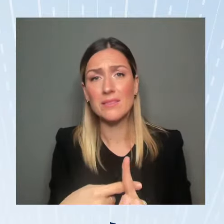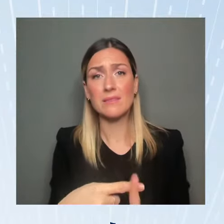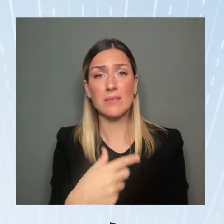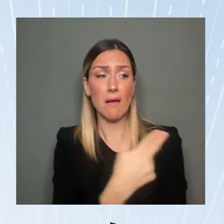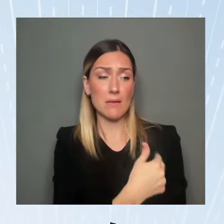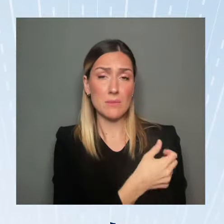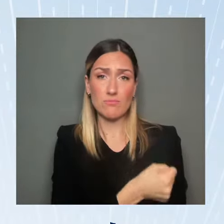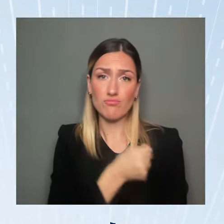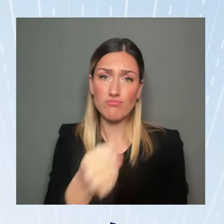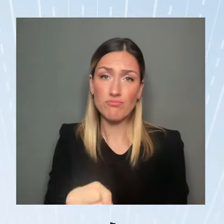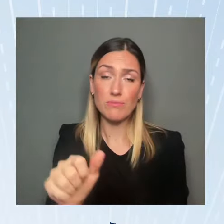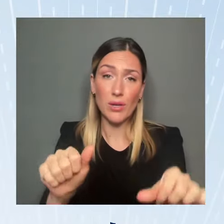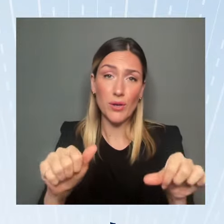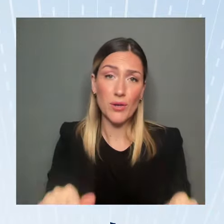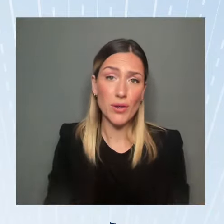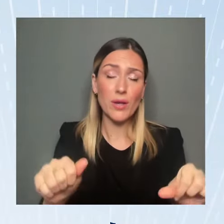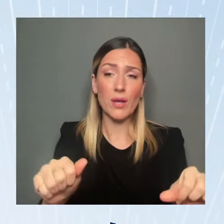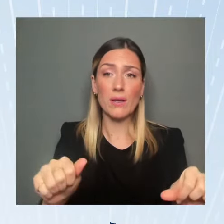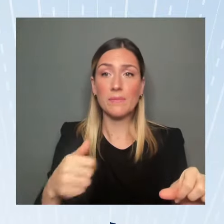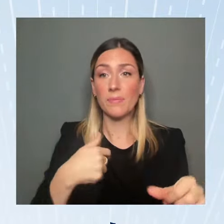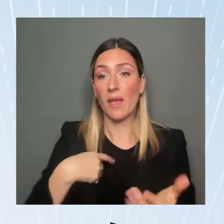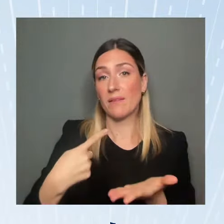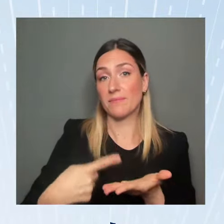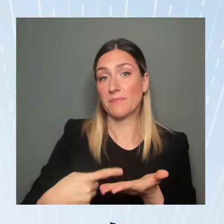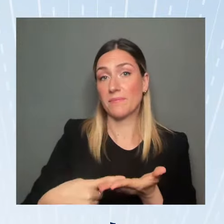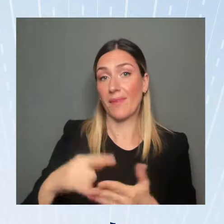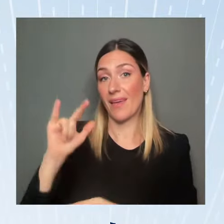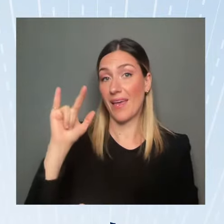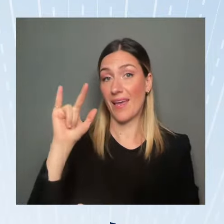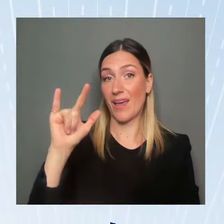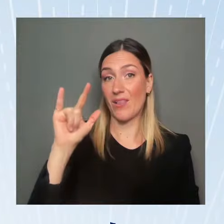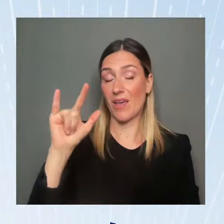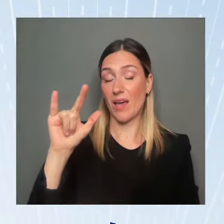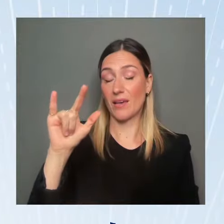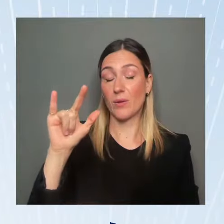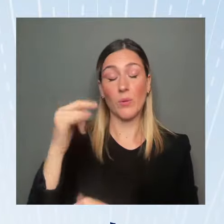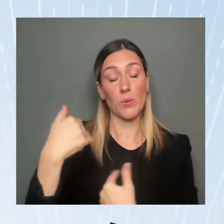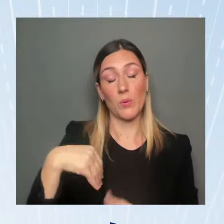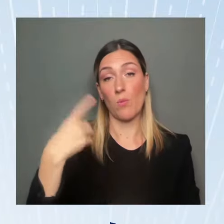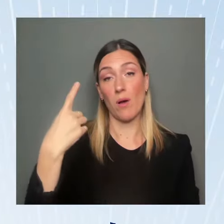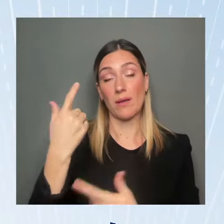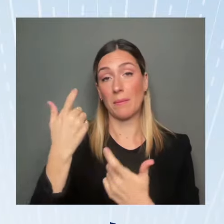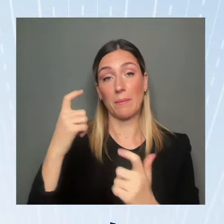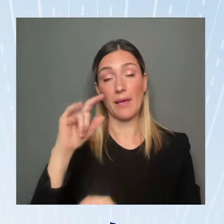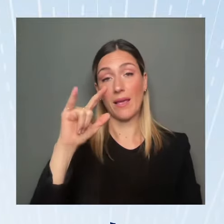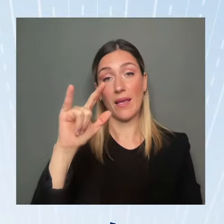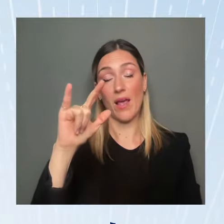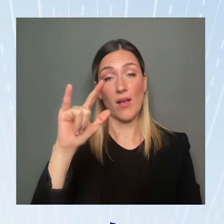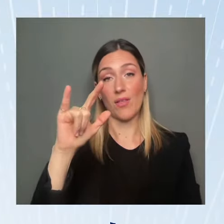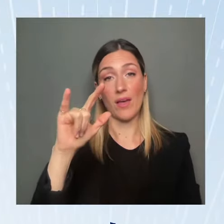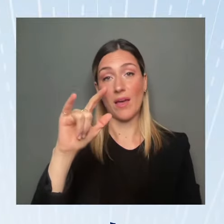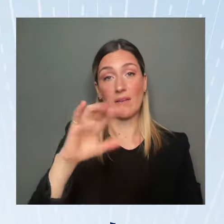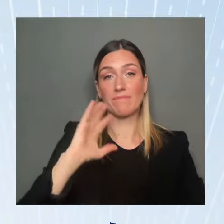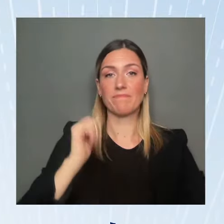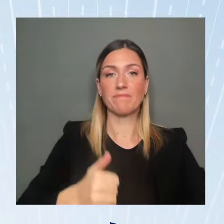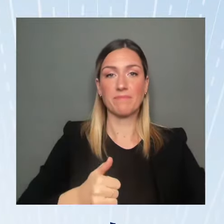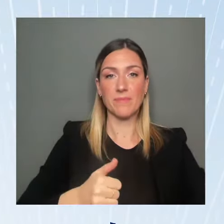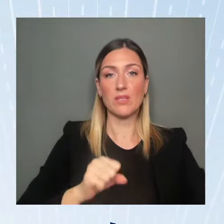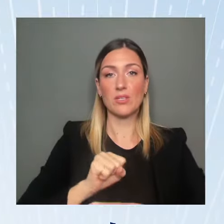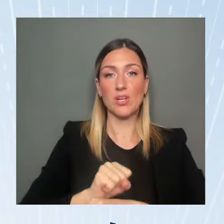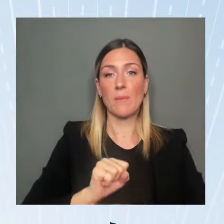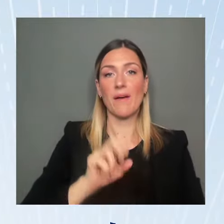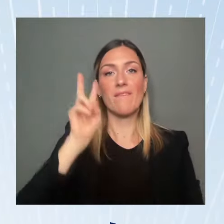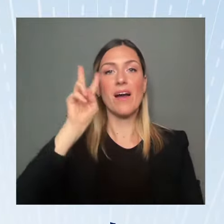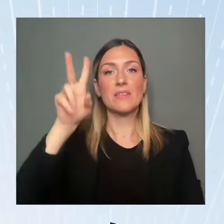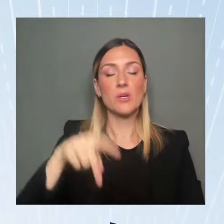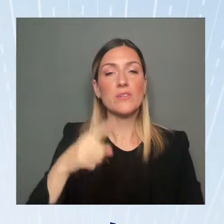hospitalization. And when I've talked to the airlines, one of the major airlines actually created a position of vice president for disability